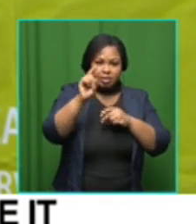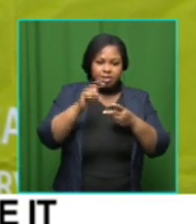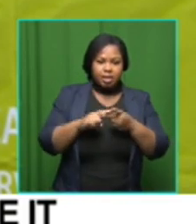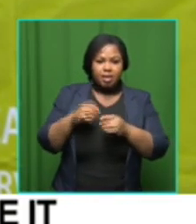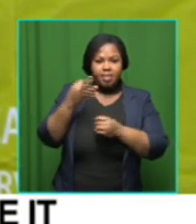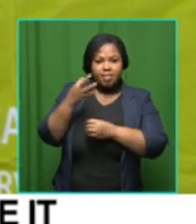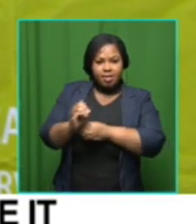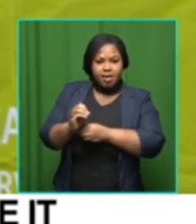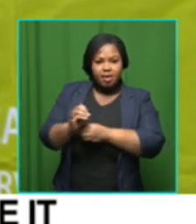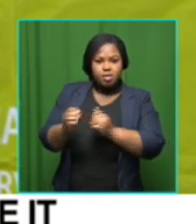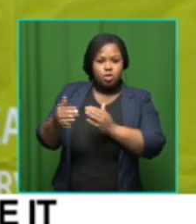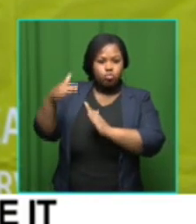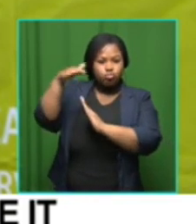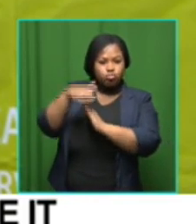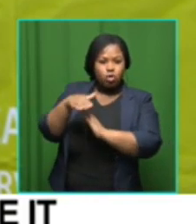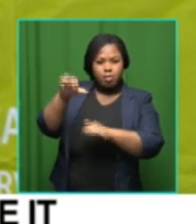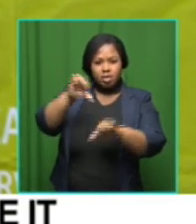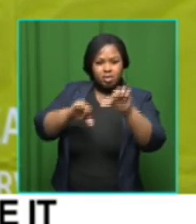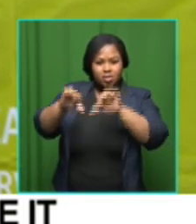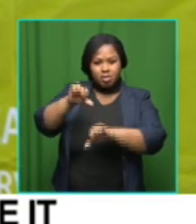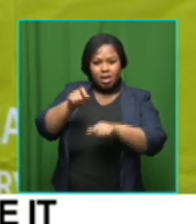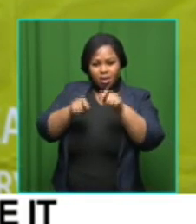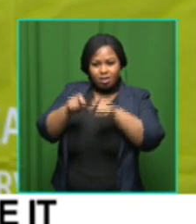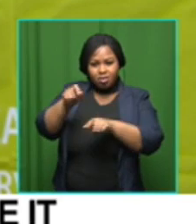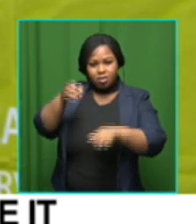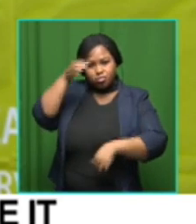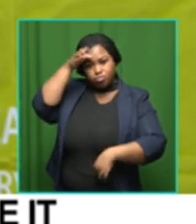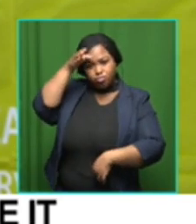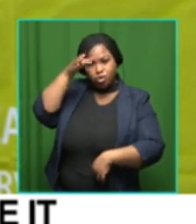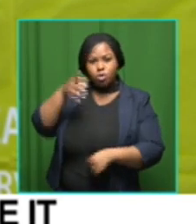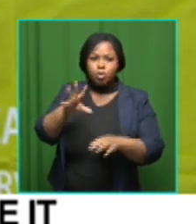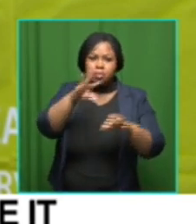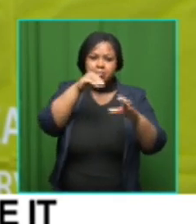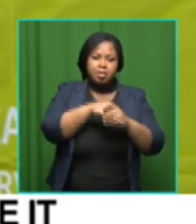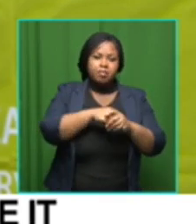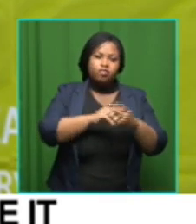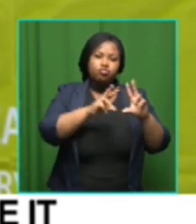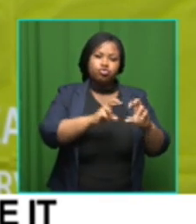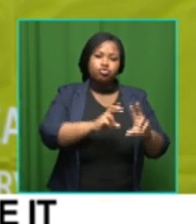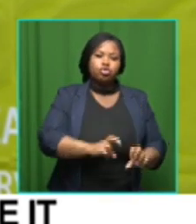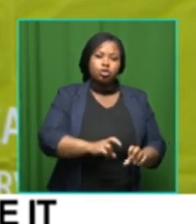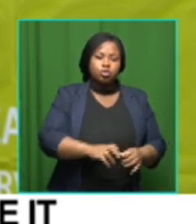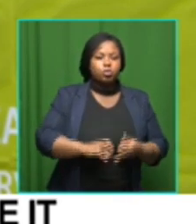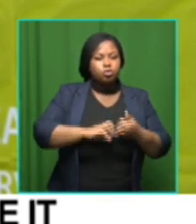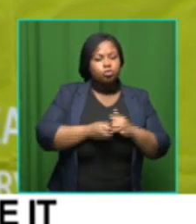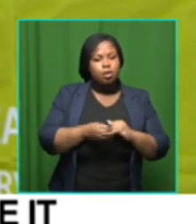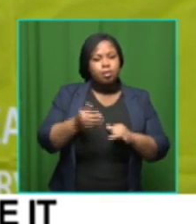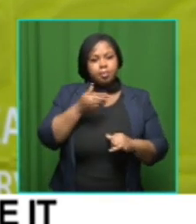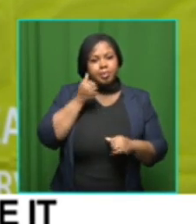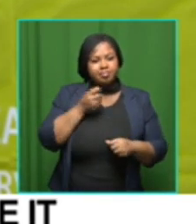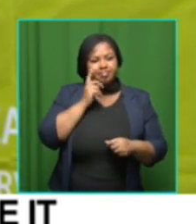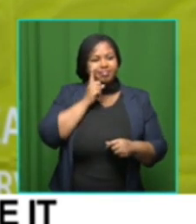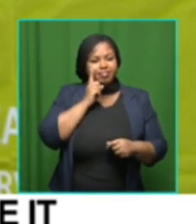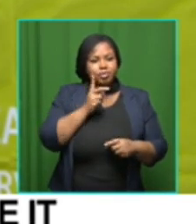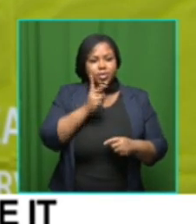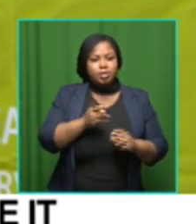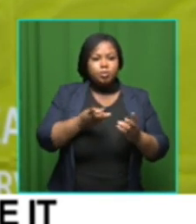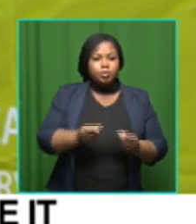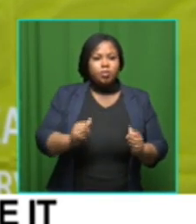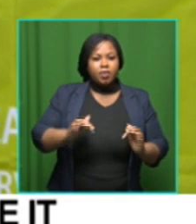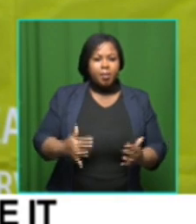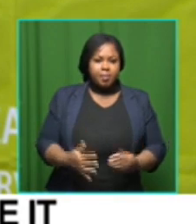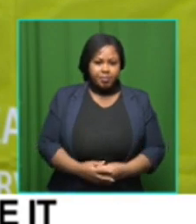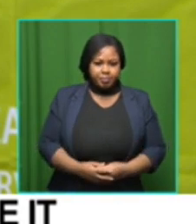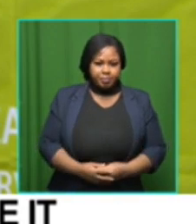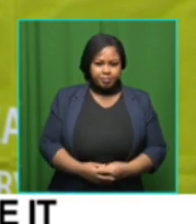who are going to be part of the research work. So we're actually using all fronts to be able to look at how we deal with this